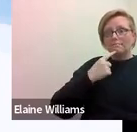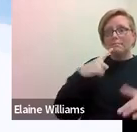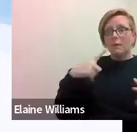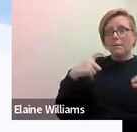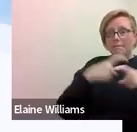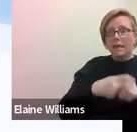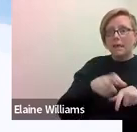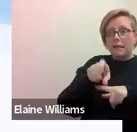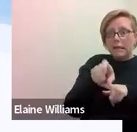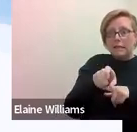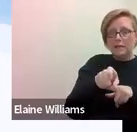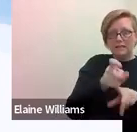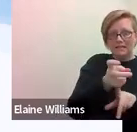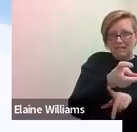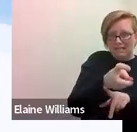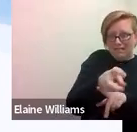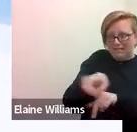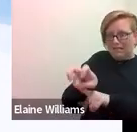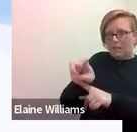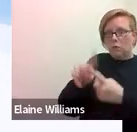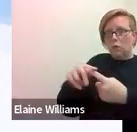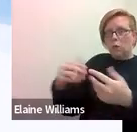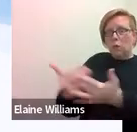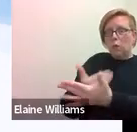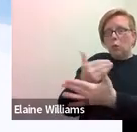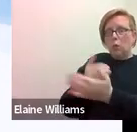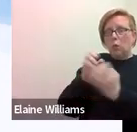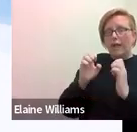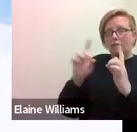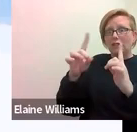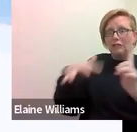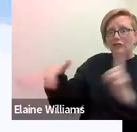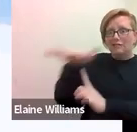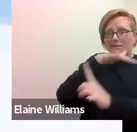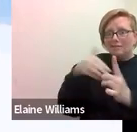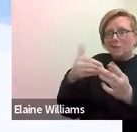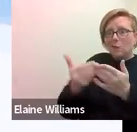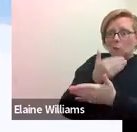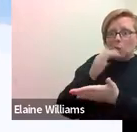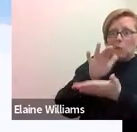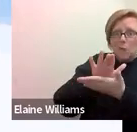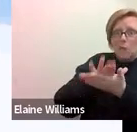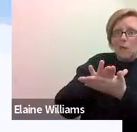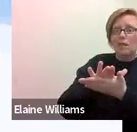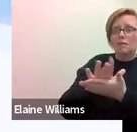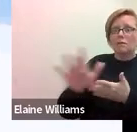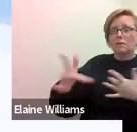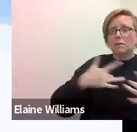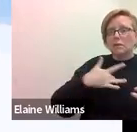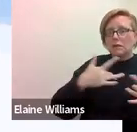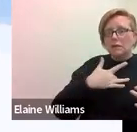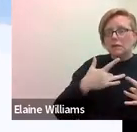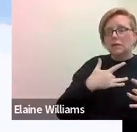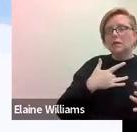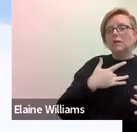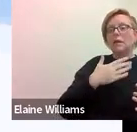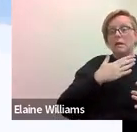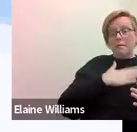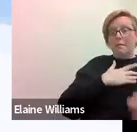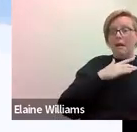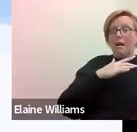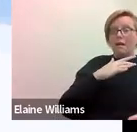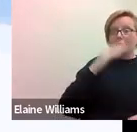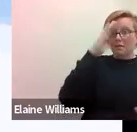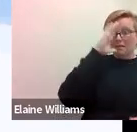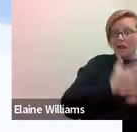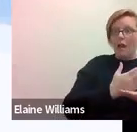about moving into a different educational entity. And so, you know, my child had had a good experience in preschool.